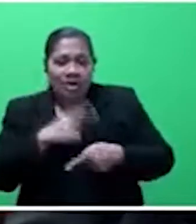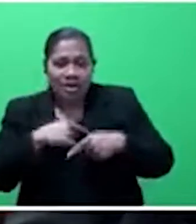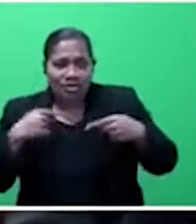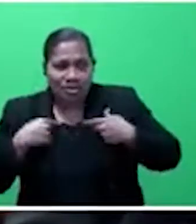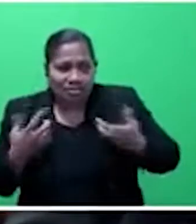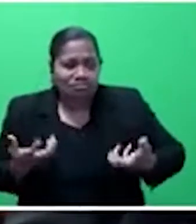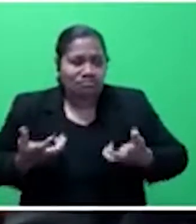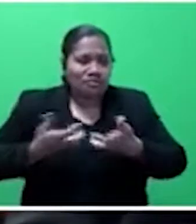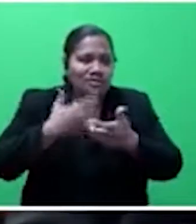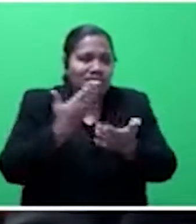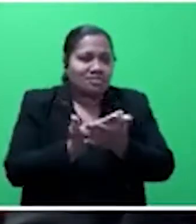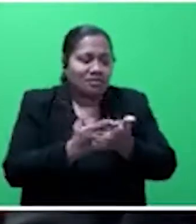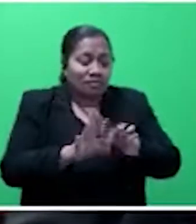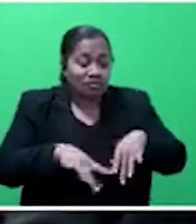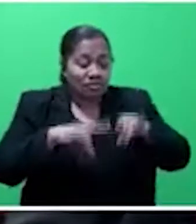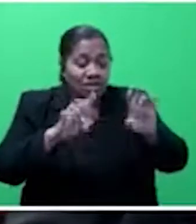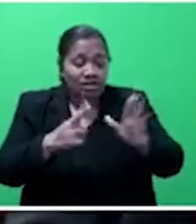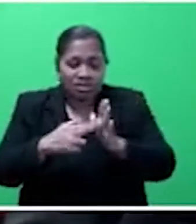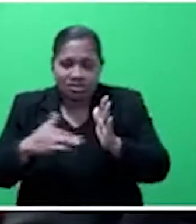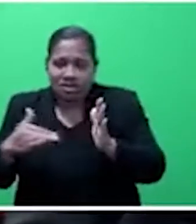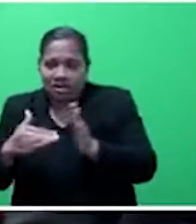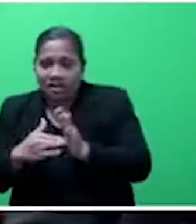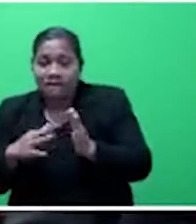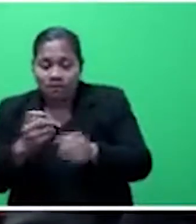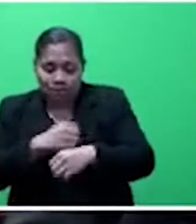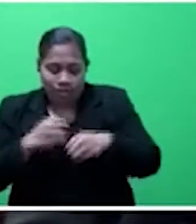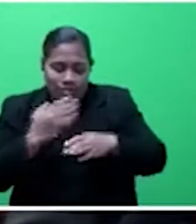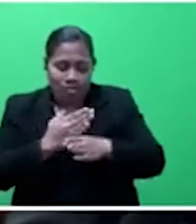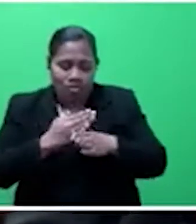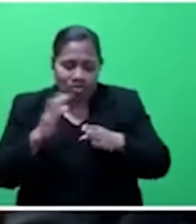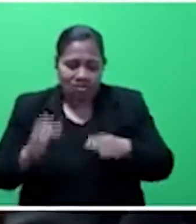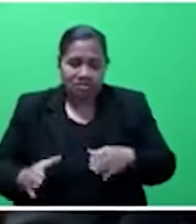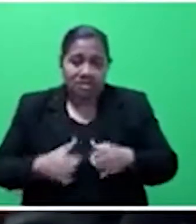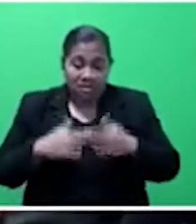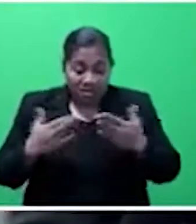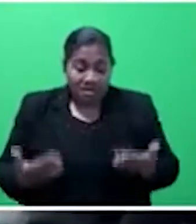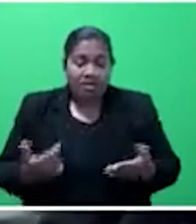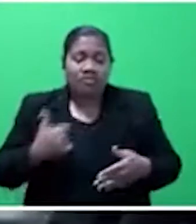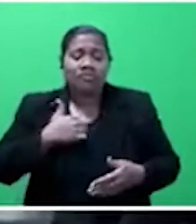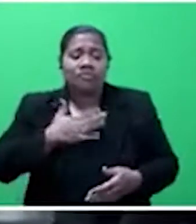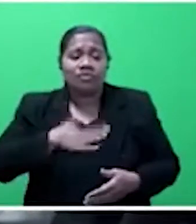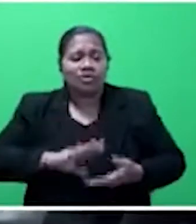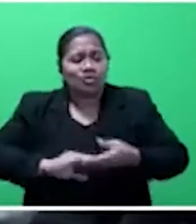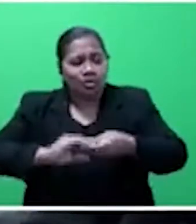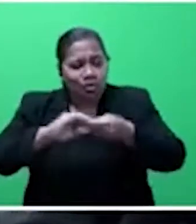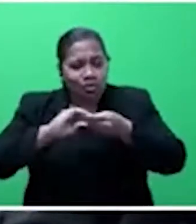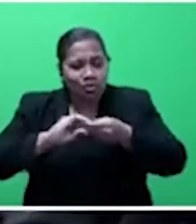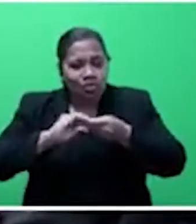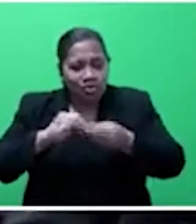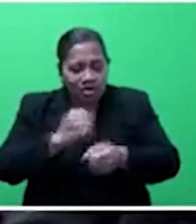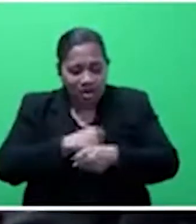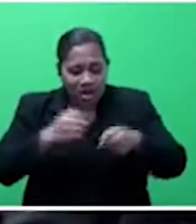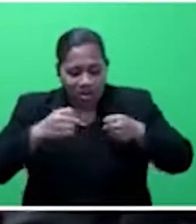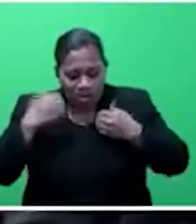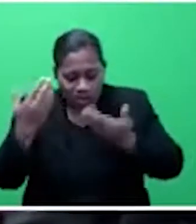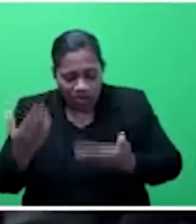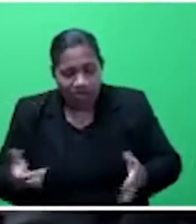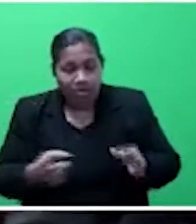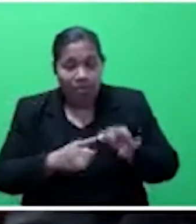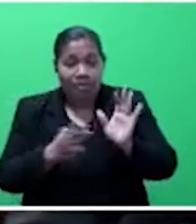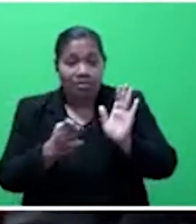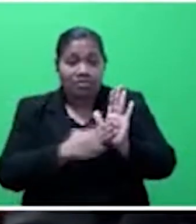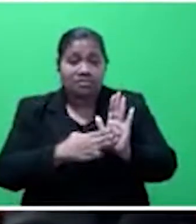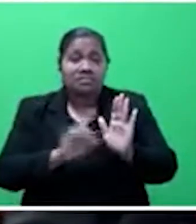workers. Mr. Speaker said, at this juncture, may I also congratulate our Honorable Prime Minister for bringing